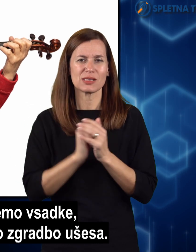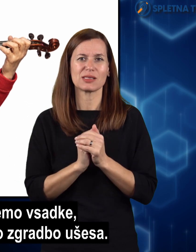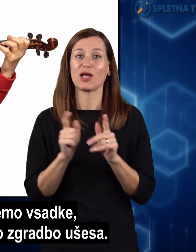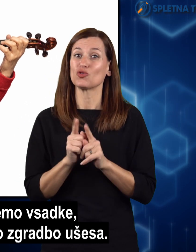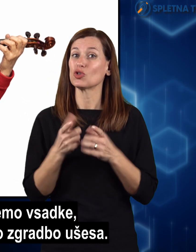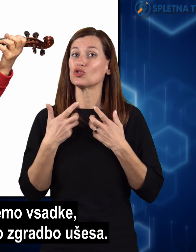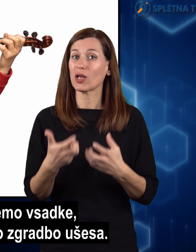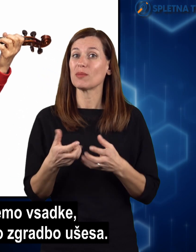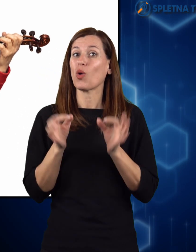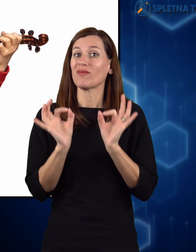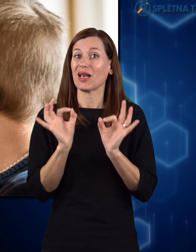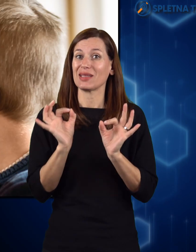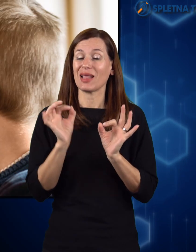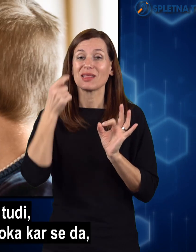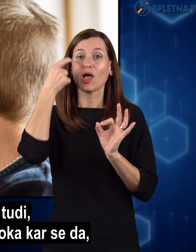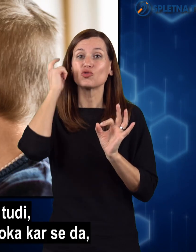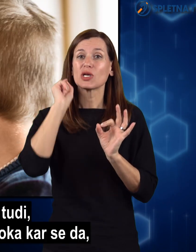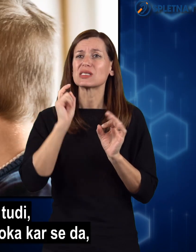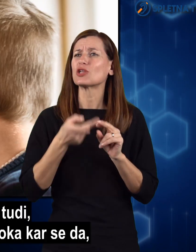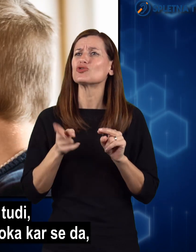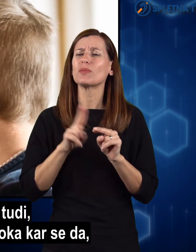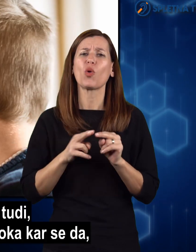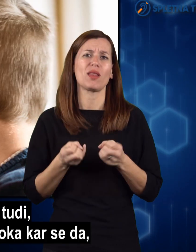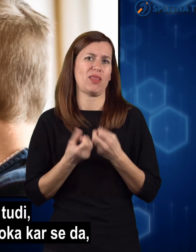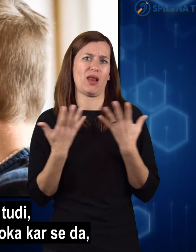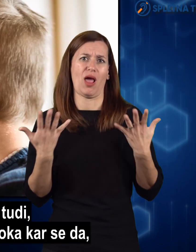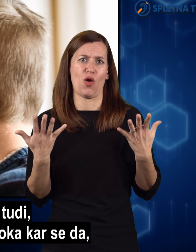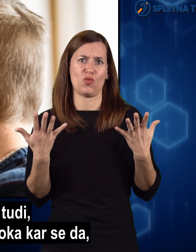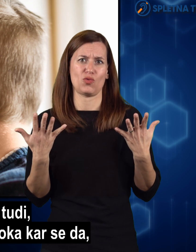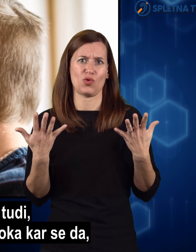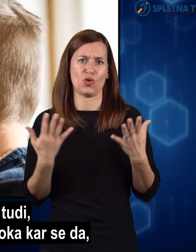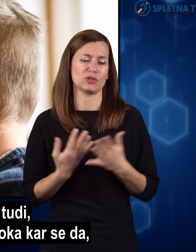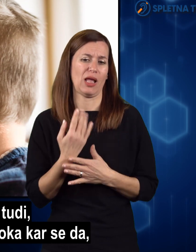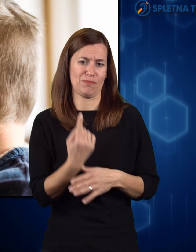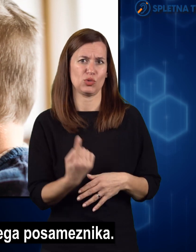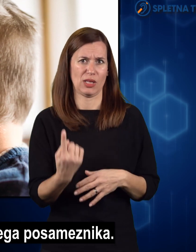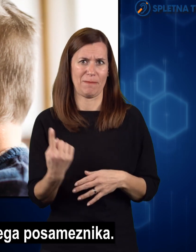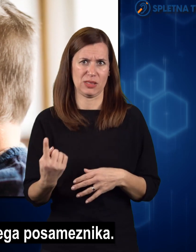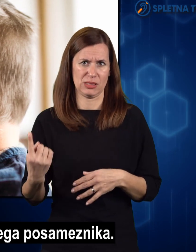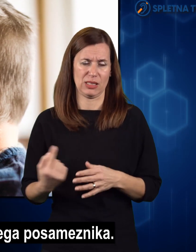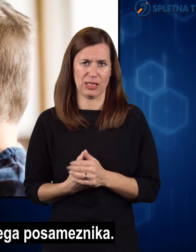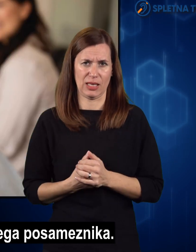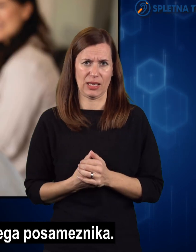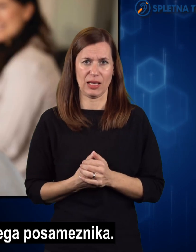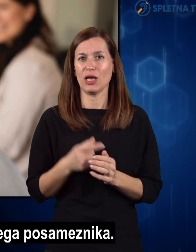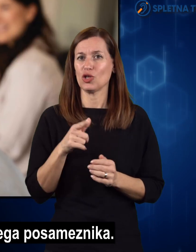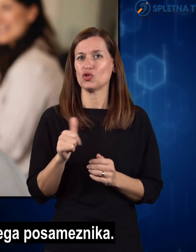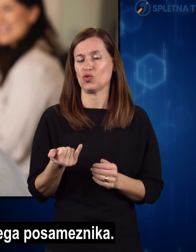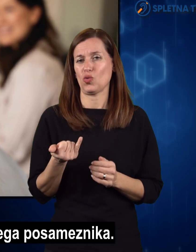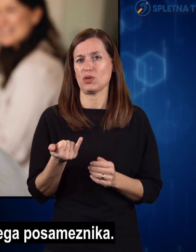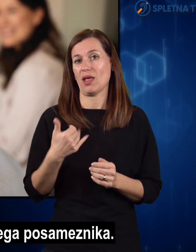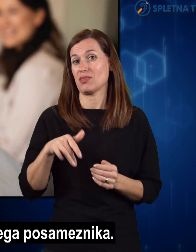delicate structures of the ear. We also want the sound quality to be as natural as possible for